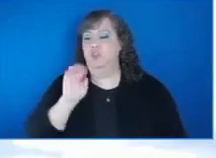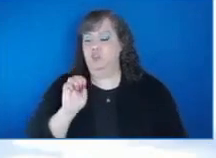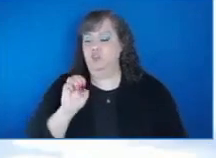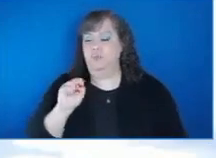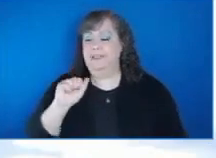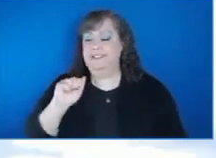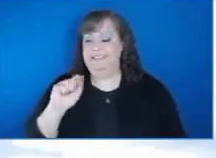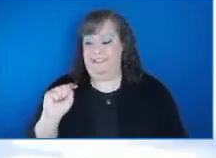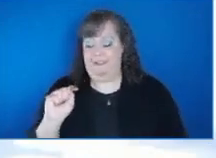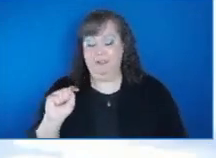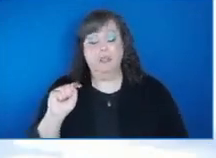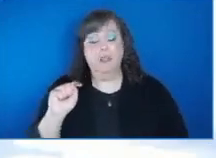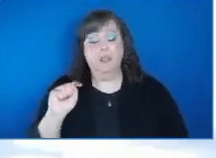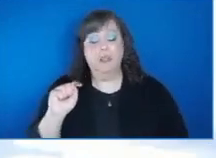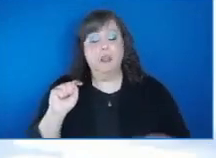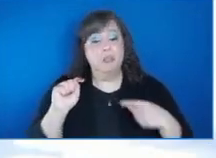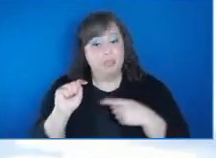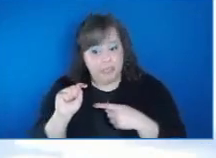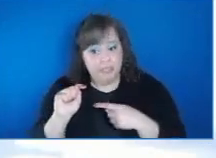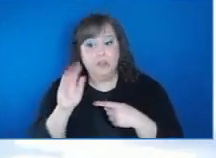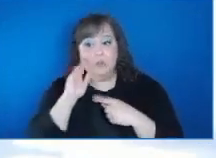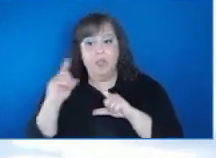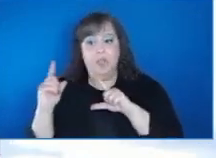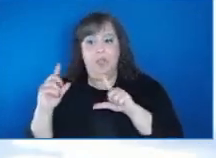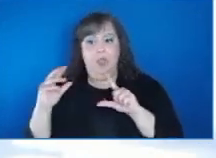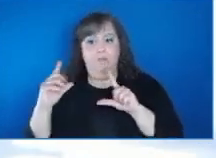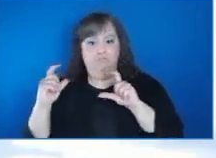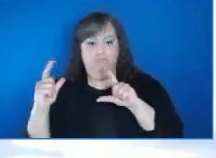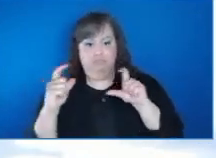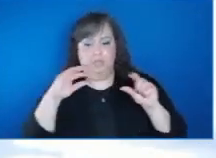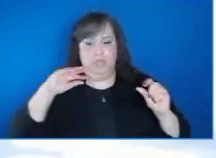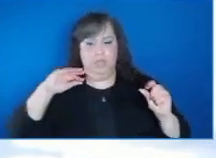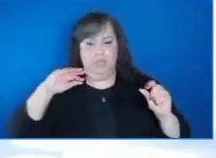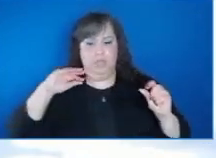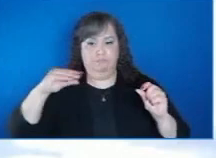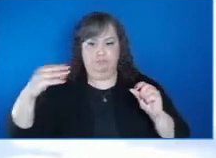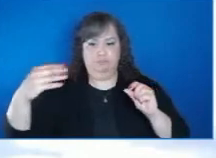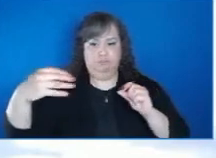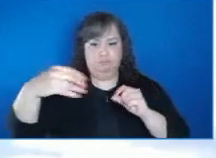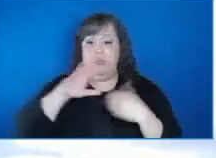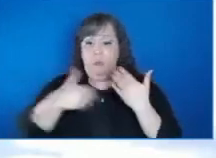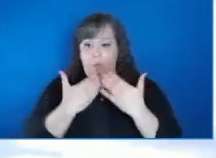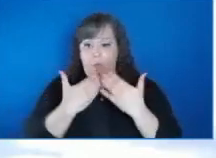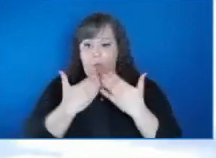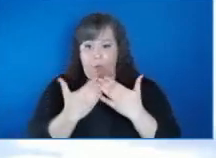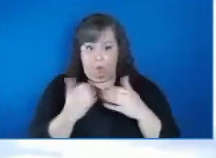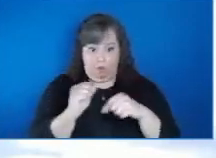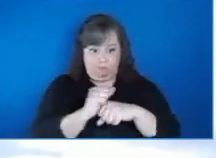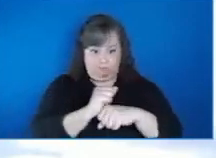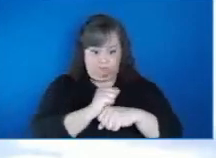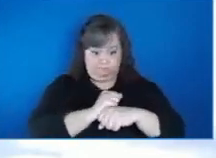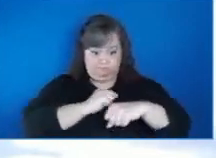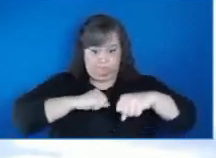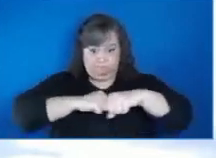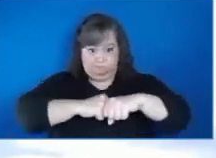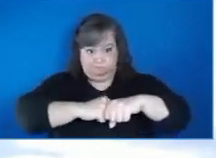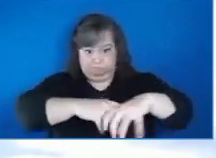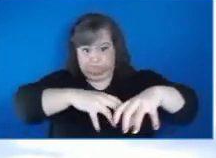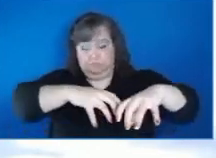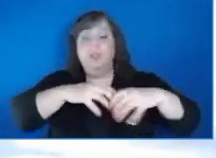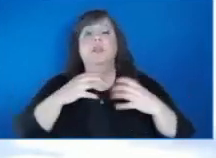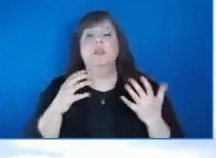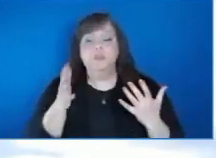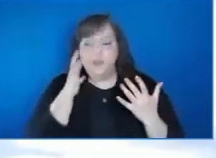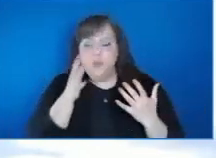be taking pictures of the entire impact. So we will also be getting all of that really cool